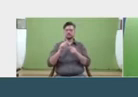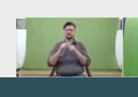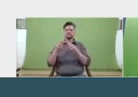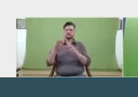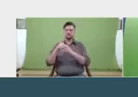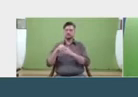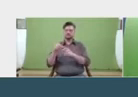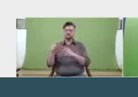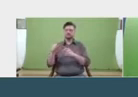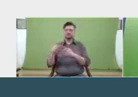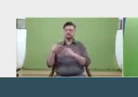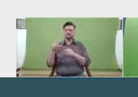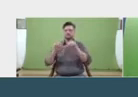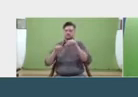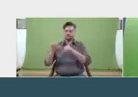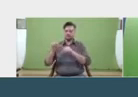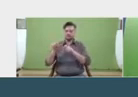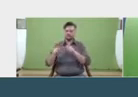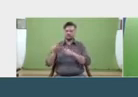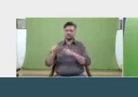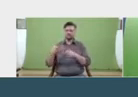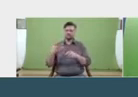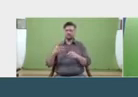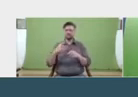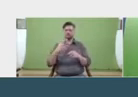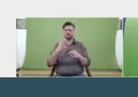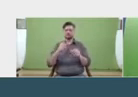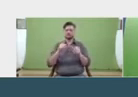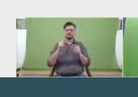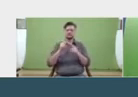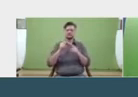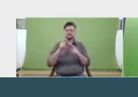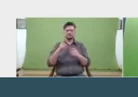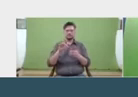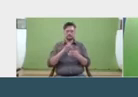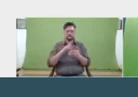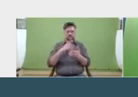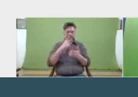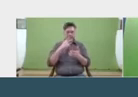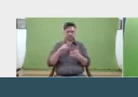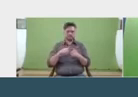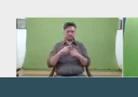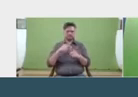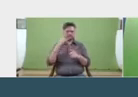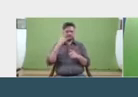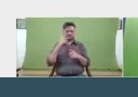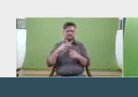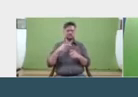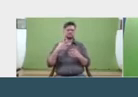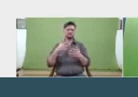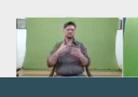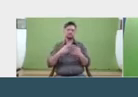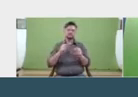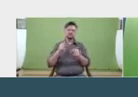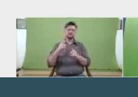technologies that you see is actually a collaborative work between computer scientists and linguists that mobile technology of uh speech